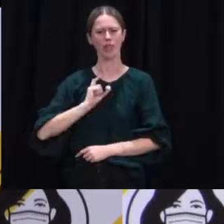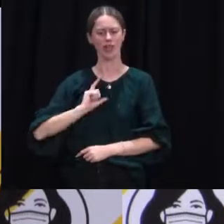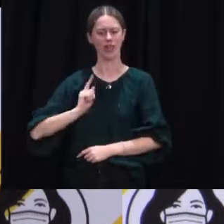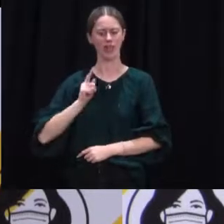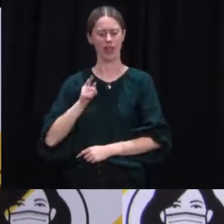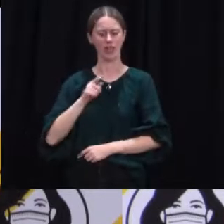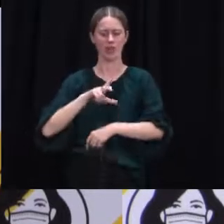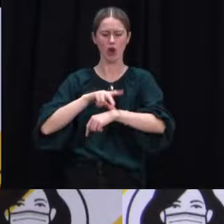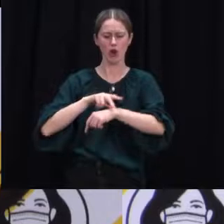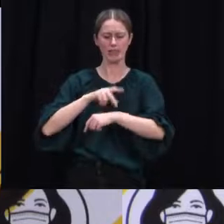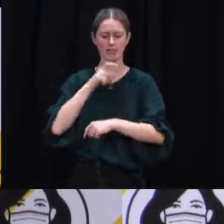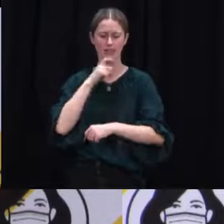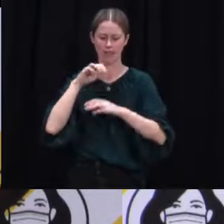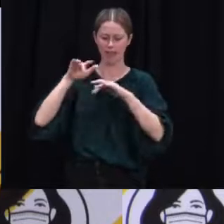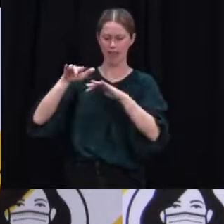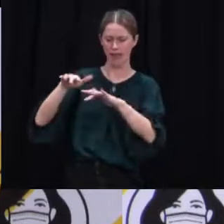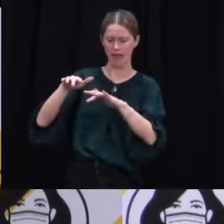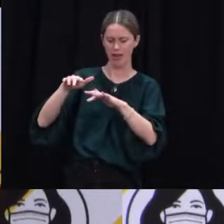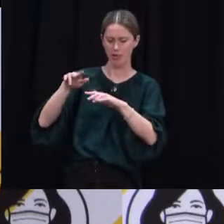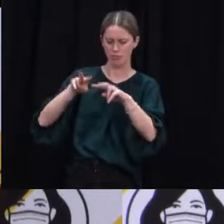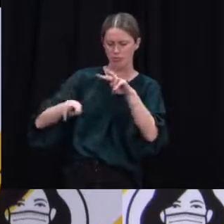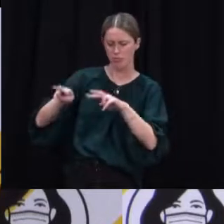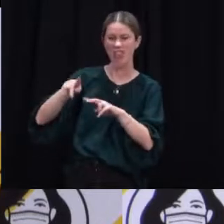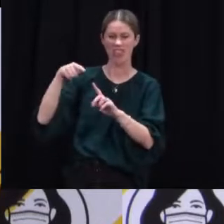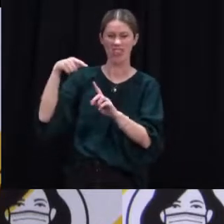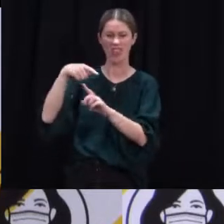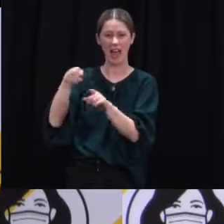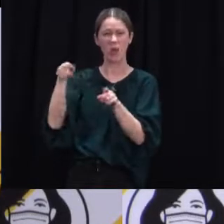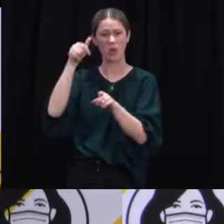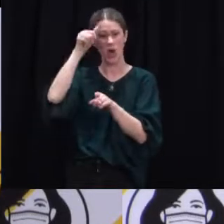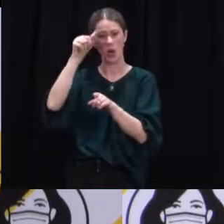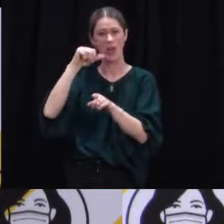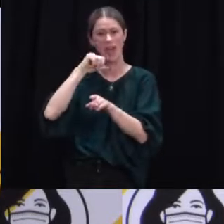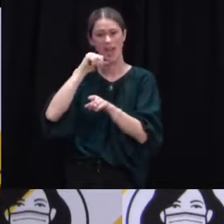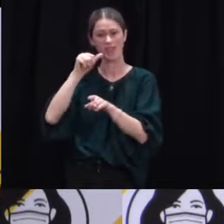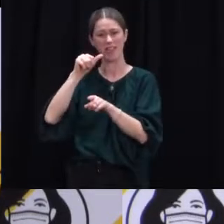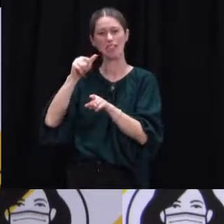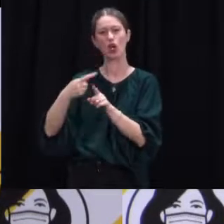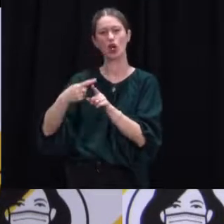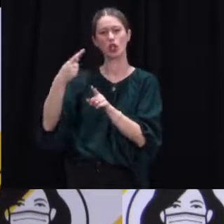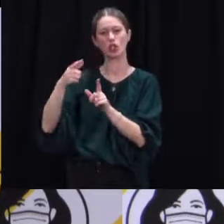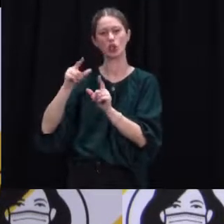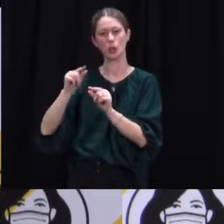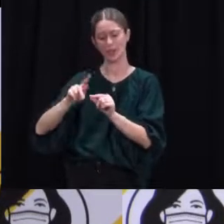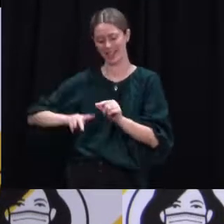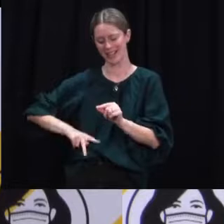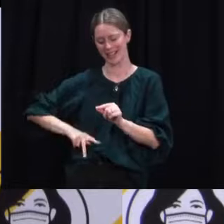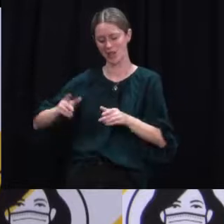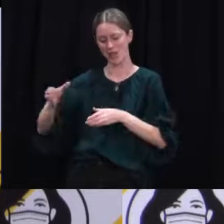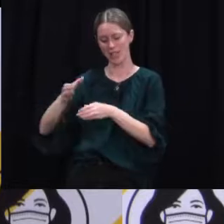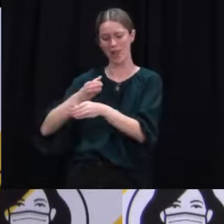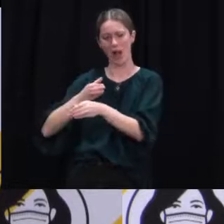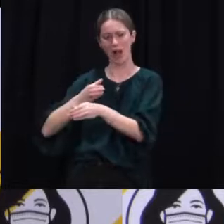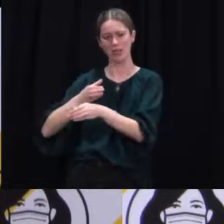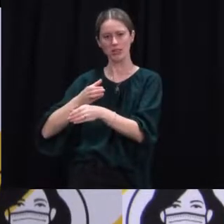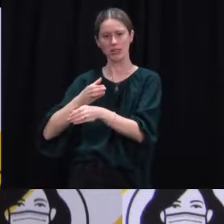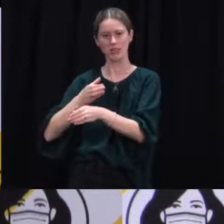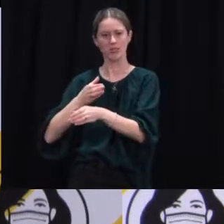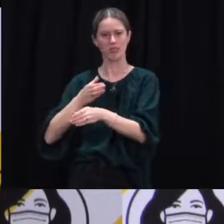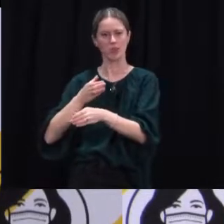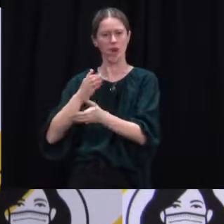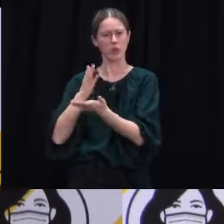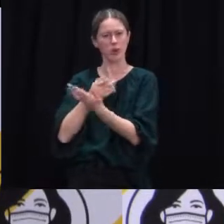to talk through and see. What I do have confidence in is that the clinicians making the decision will know